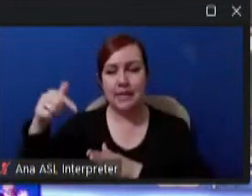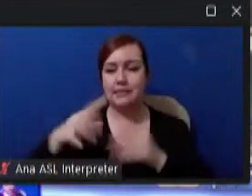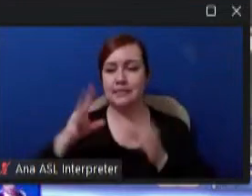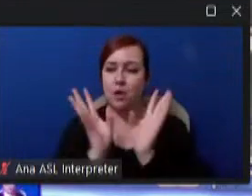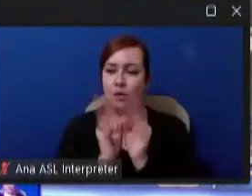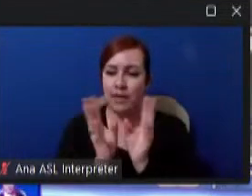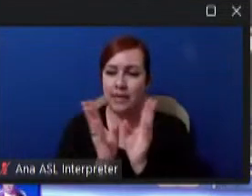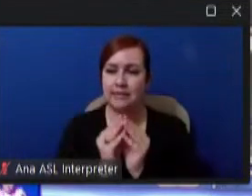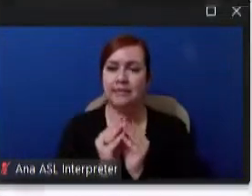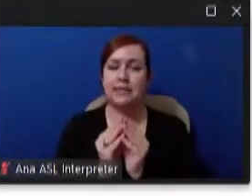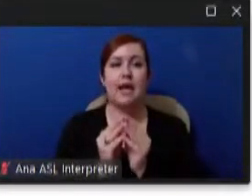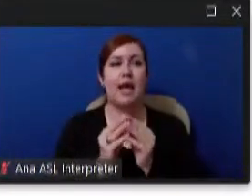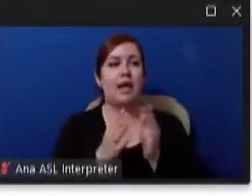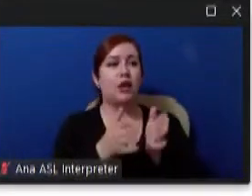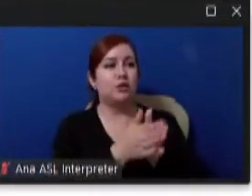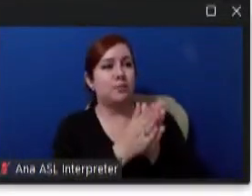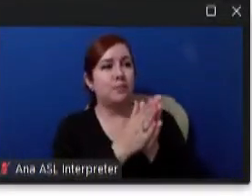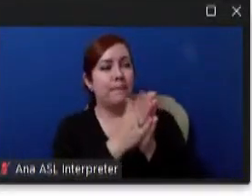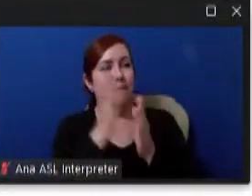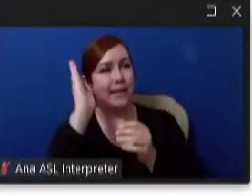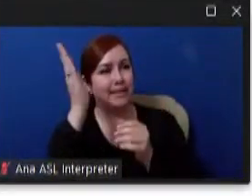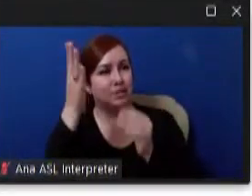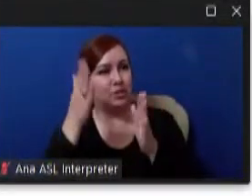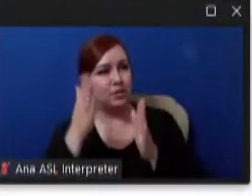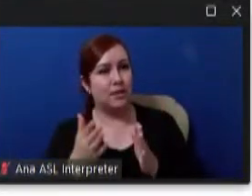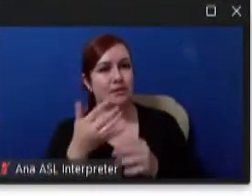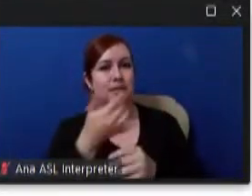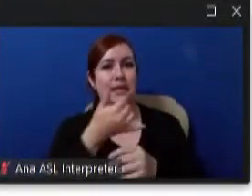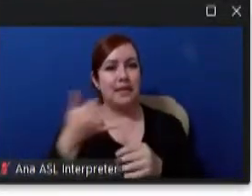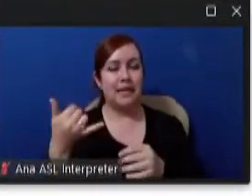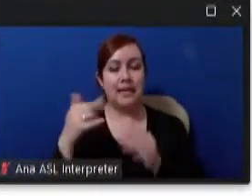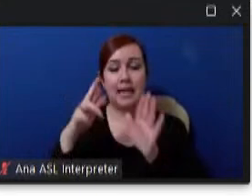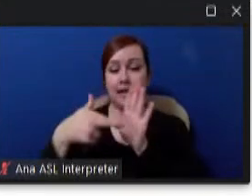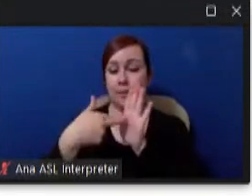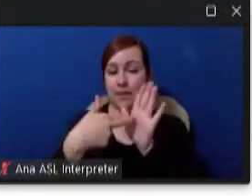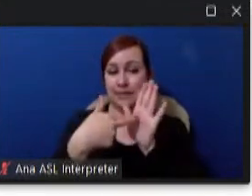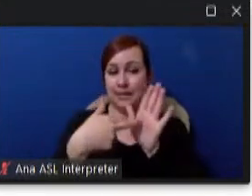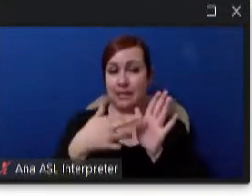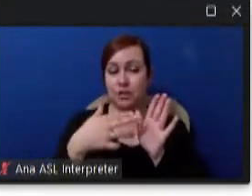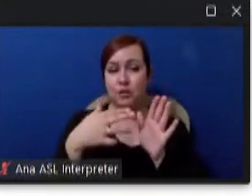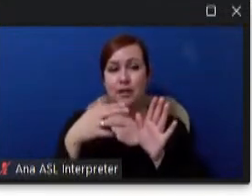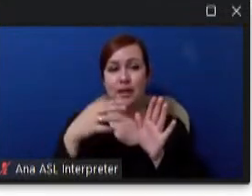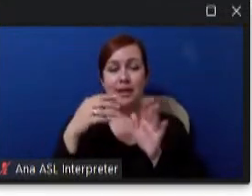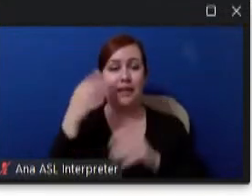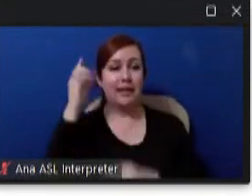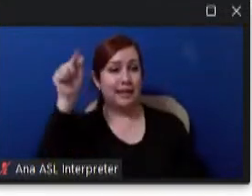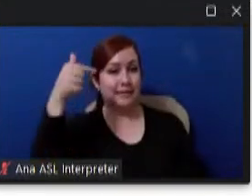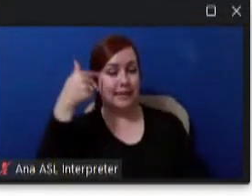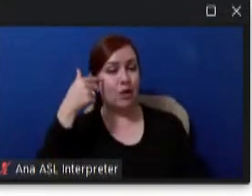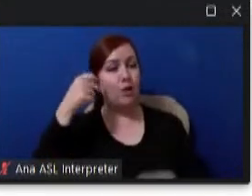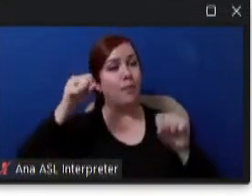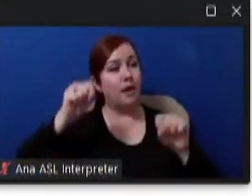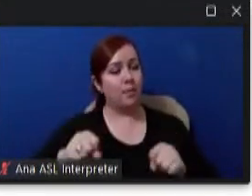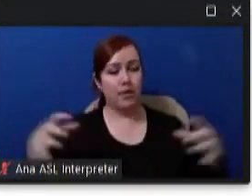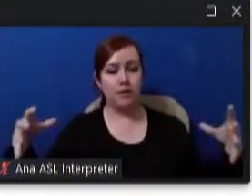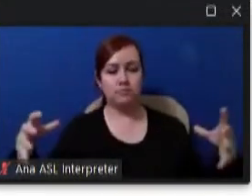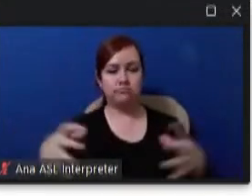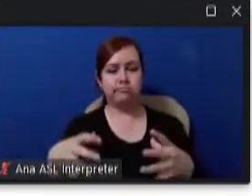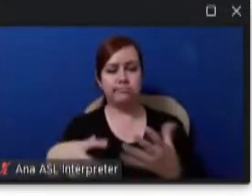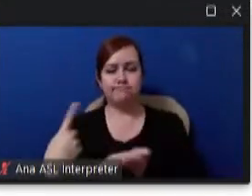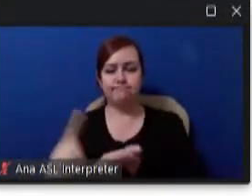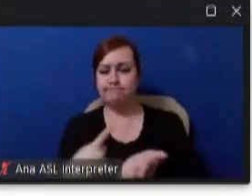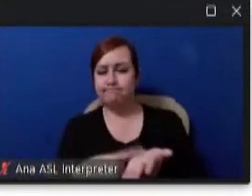the Commission for organizing this and the representation of the state to attend